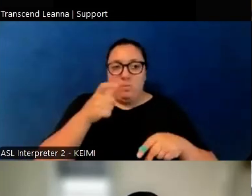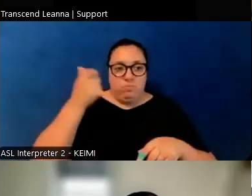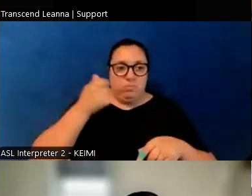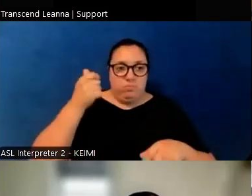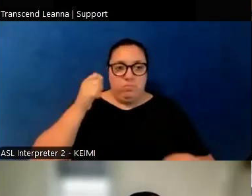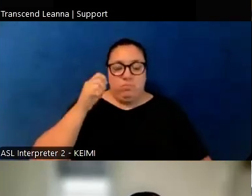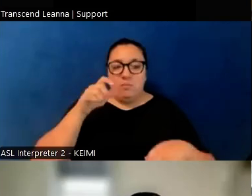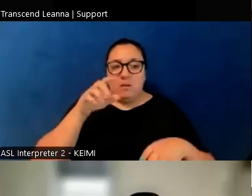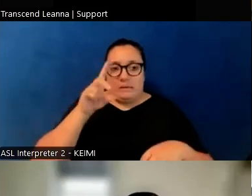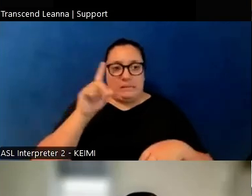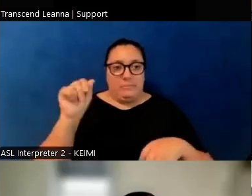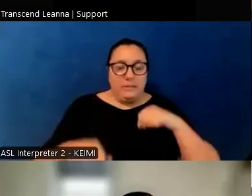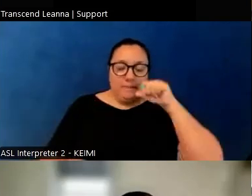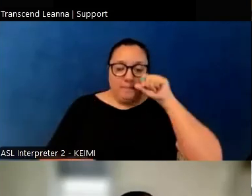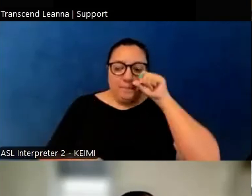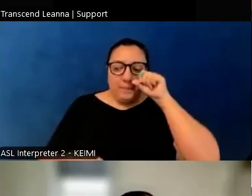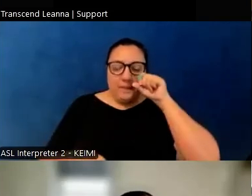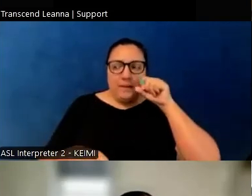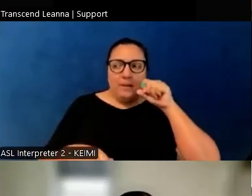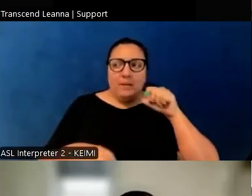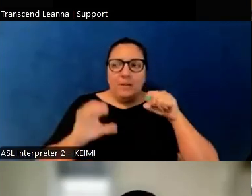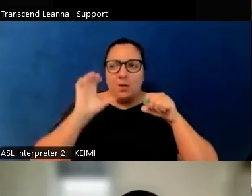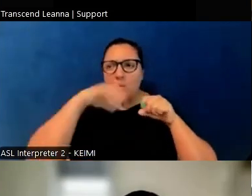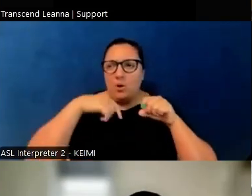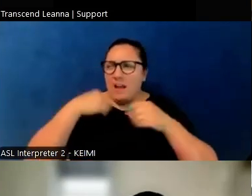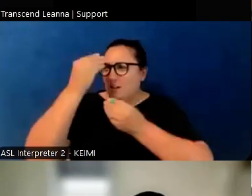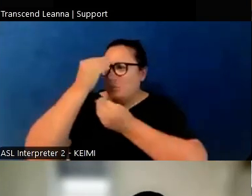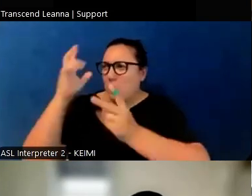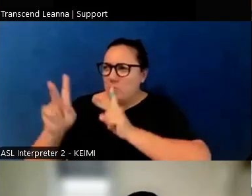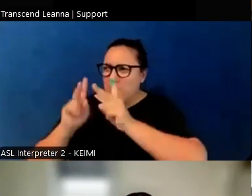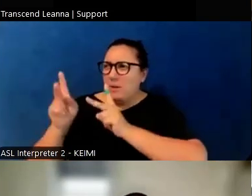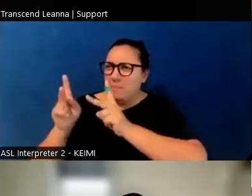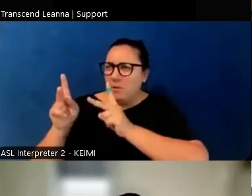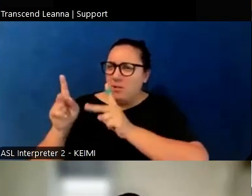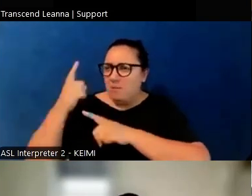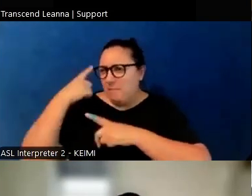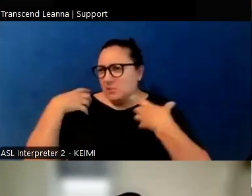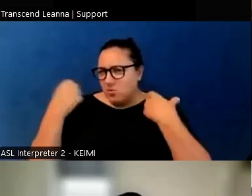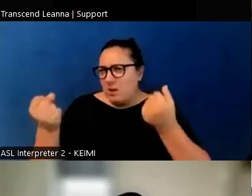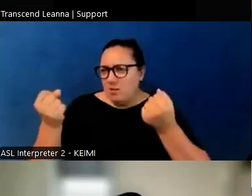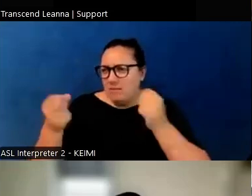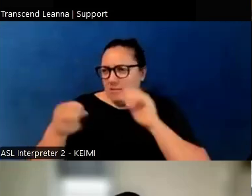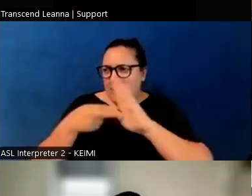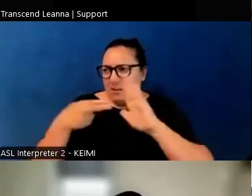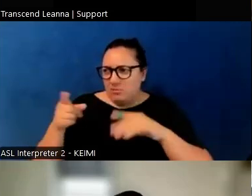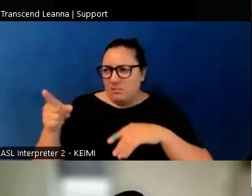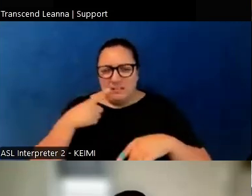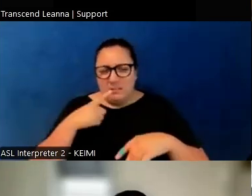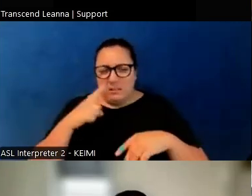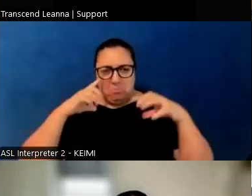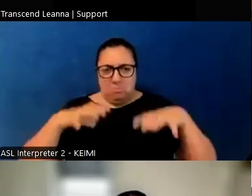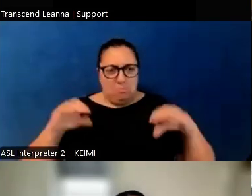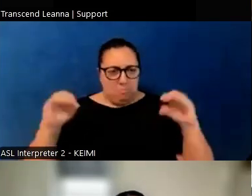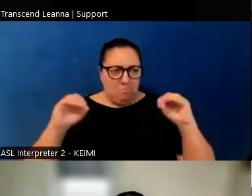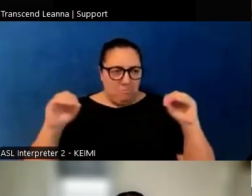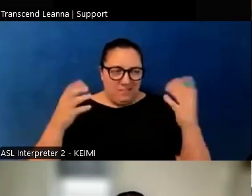And it's weird, but I told friends of mine that I had a mental health diagnosis. Nobody's really shocked at that. Everybody was like, your mental health issue is like your middle